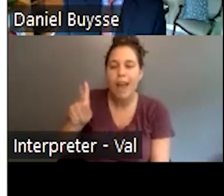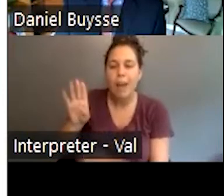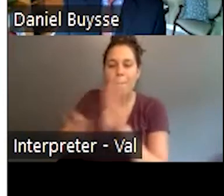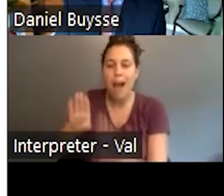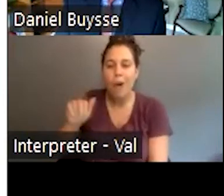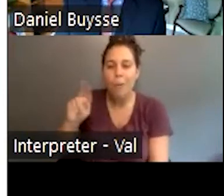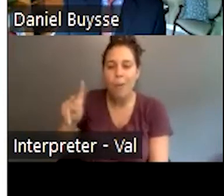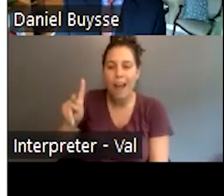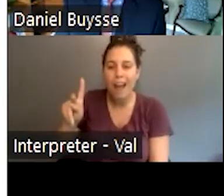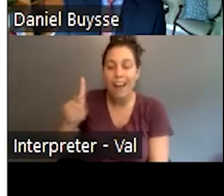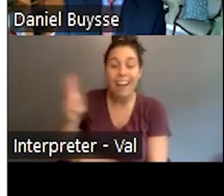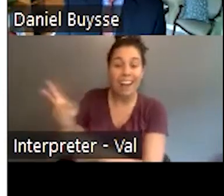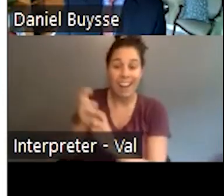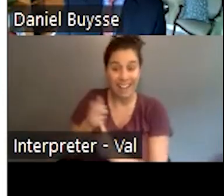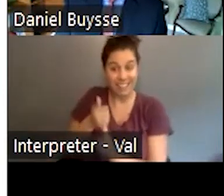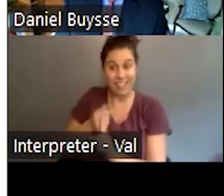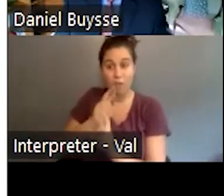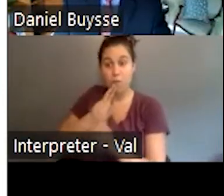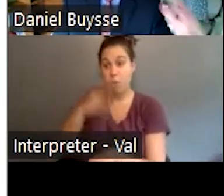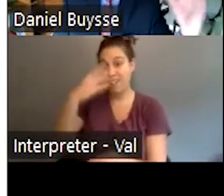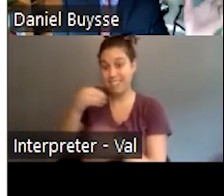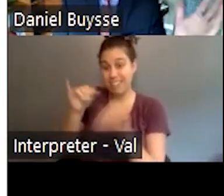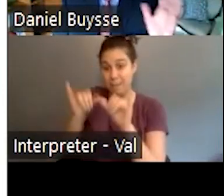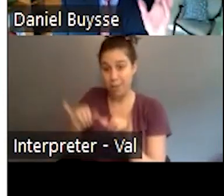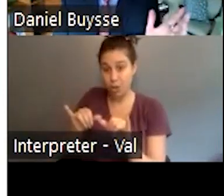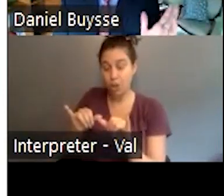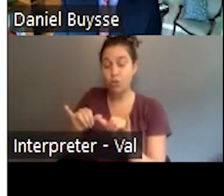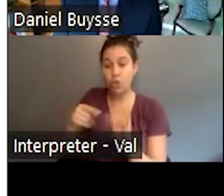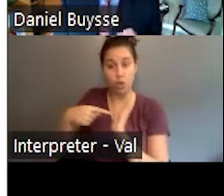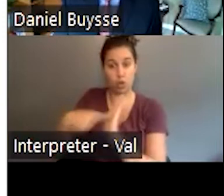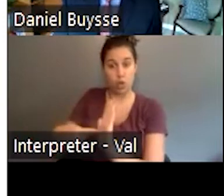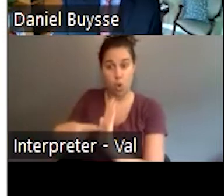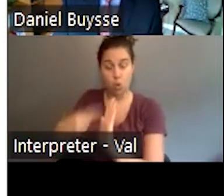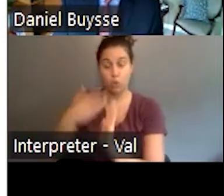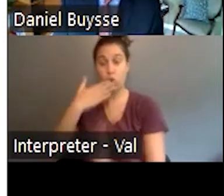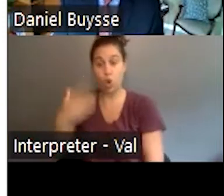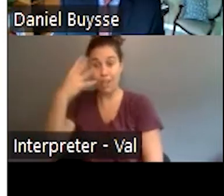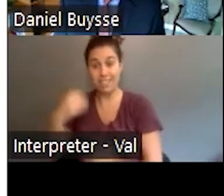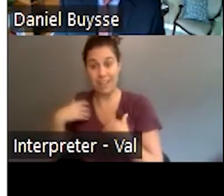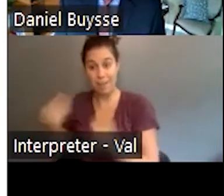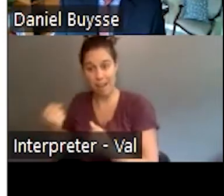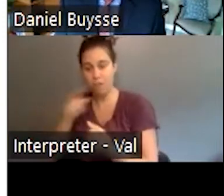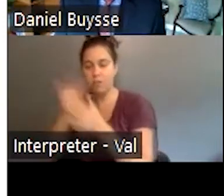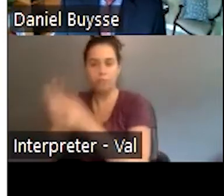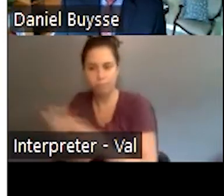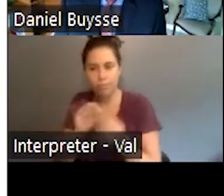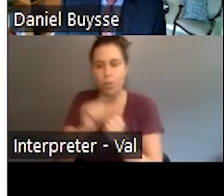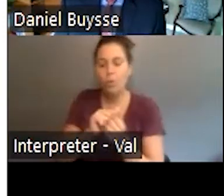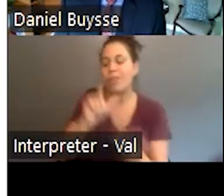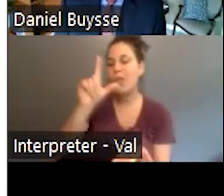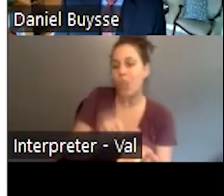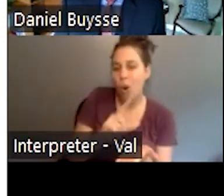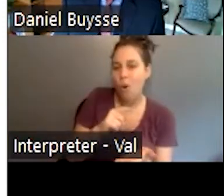these self-report sleep measures were that good sleep health along these dimensions was associated with lower risk